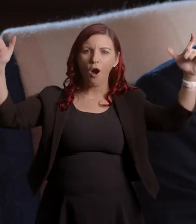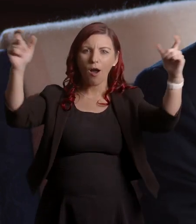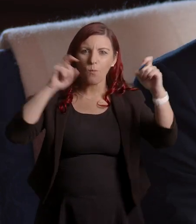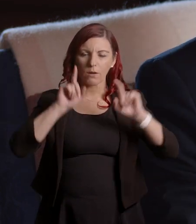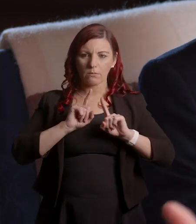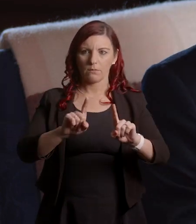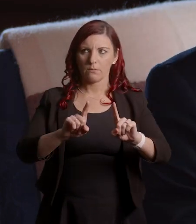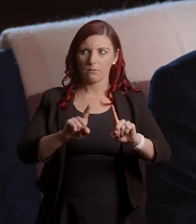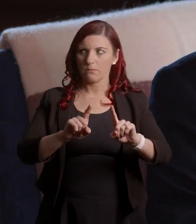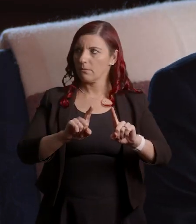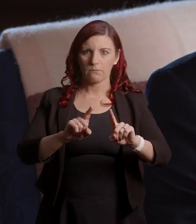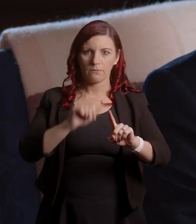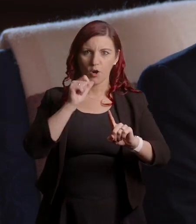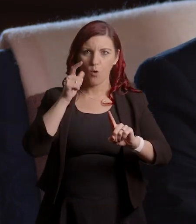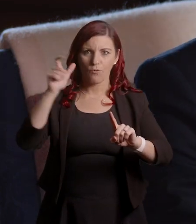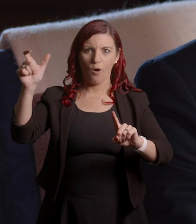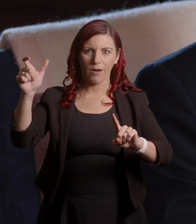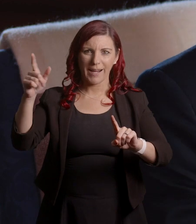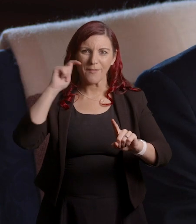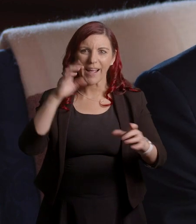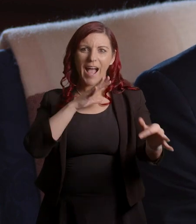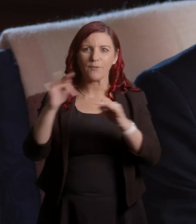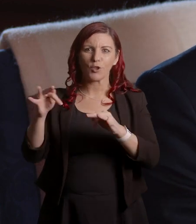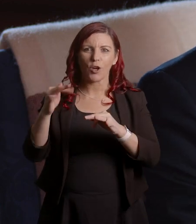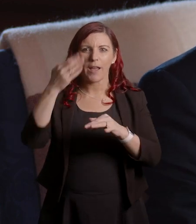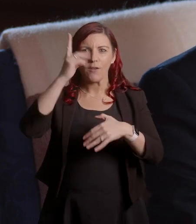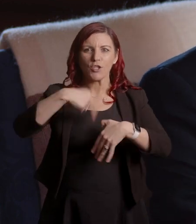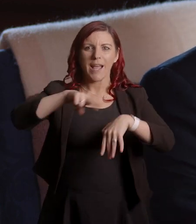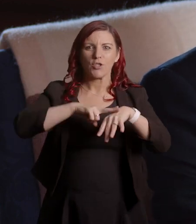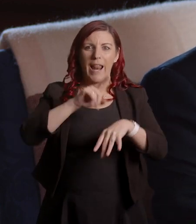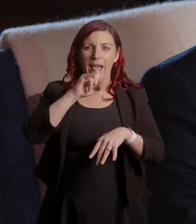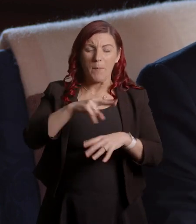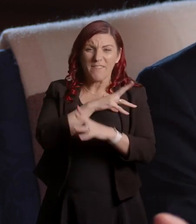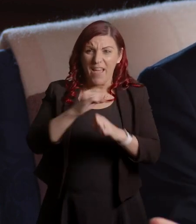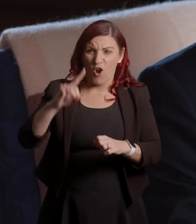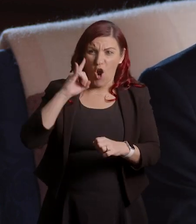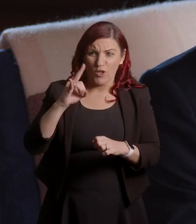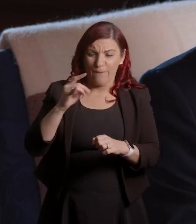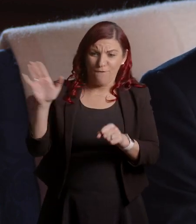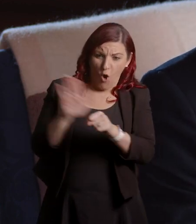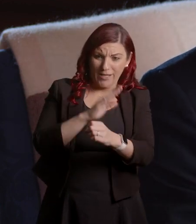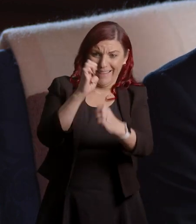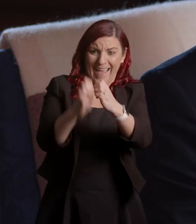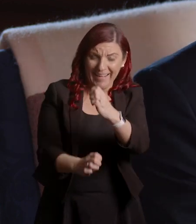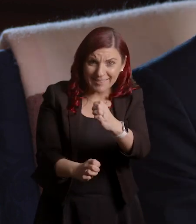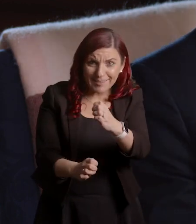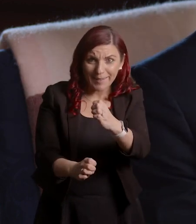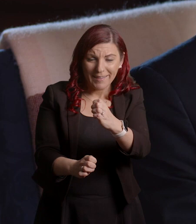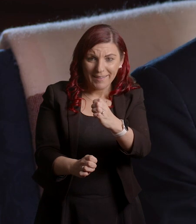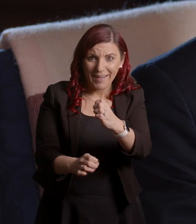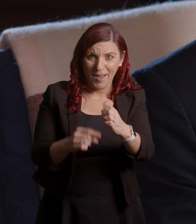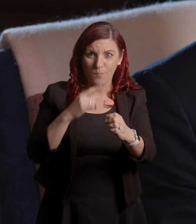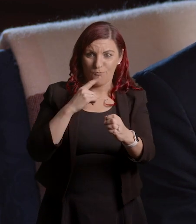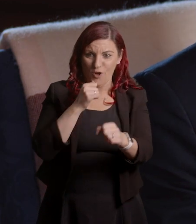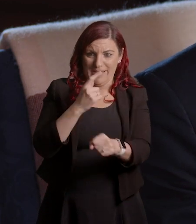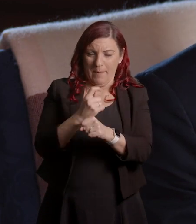the tunnel, and obviously there was no roar there this year. And even after Aaron Naveen, I've never heard Aaron Naveen played to its entirety before, really. How